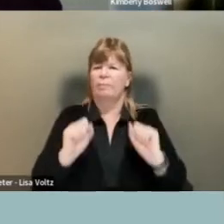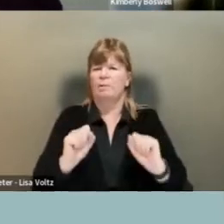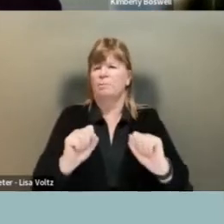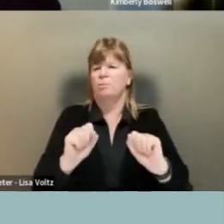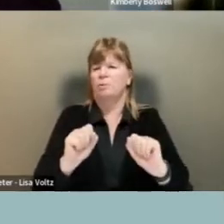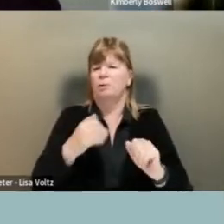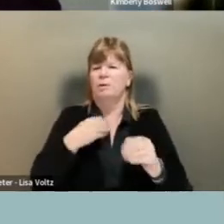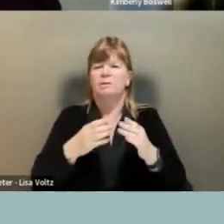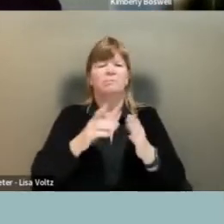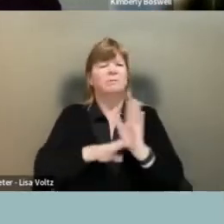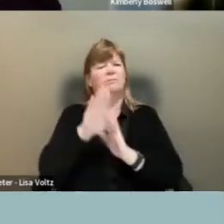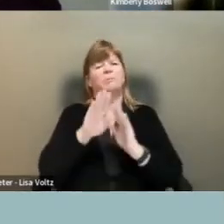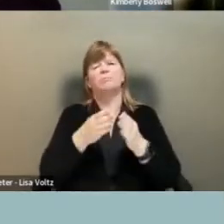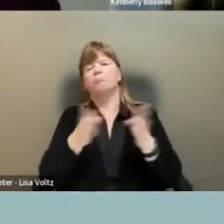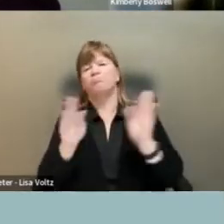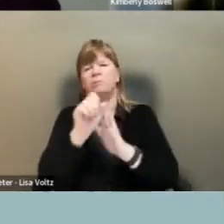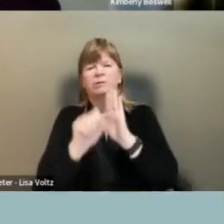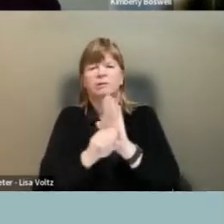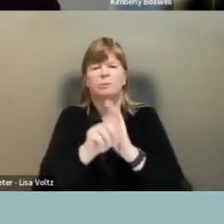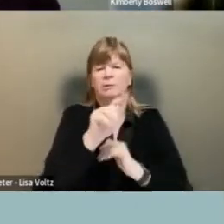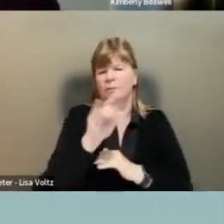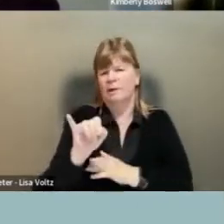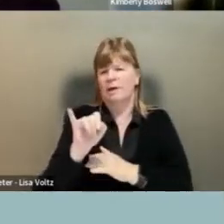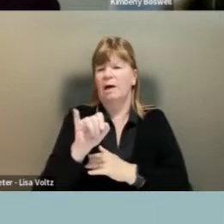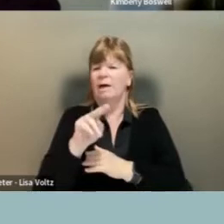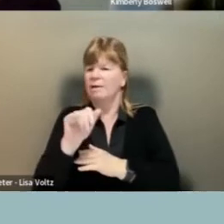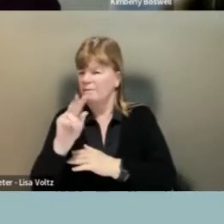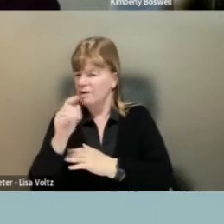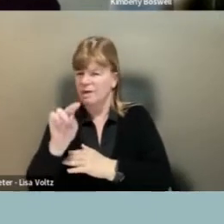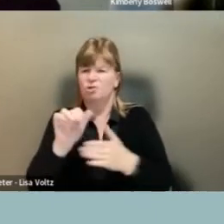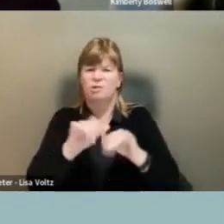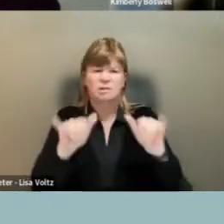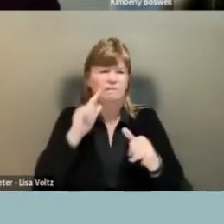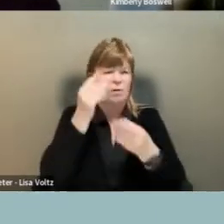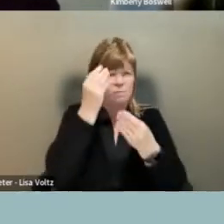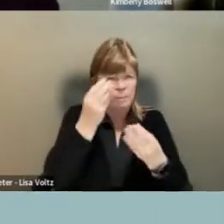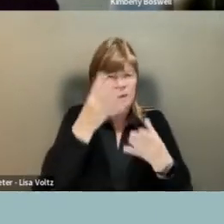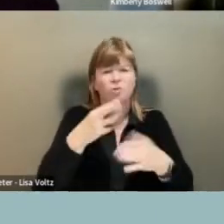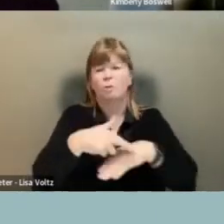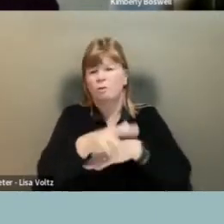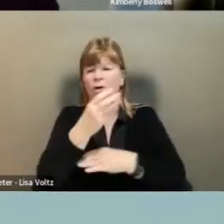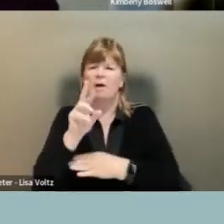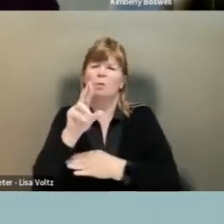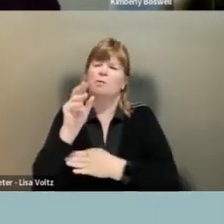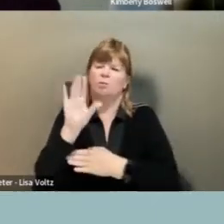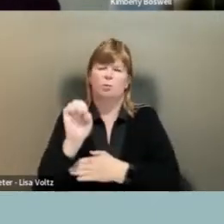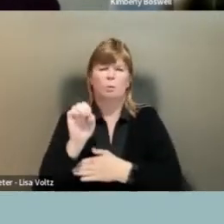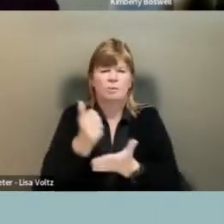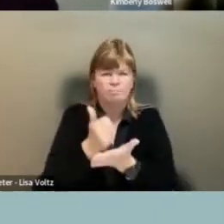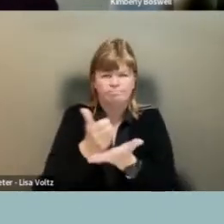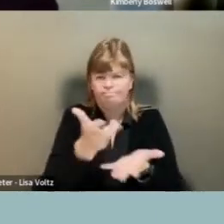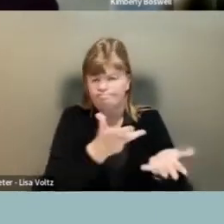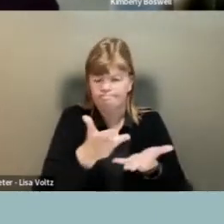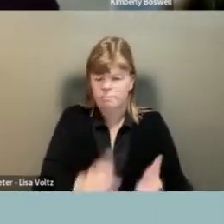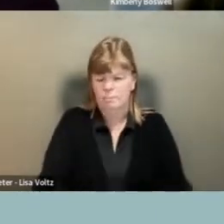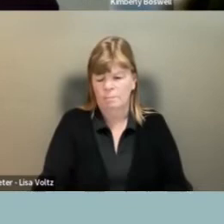the statewide TBI navigation system for information, for referral, and for resource facilitation. We've always